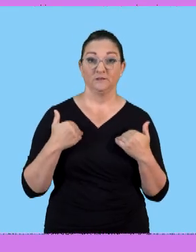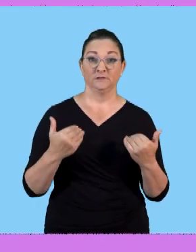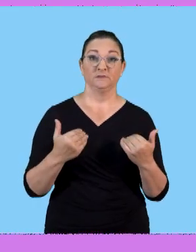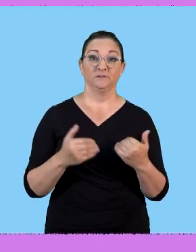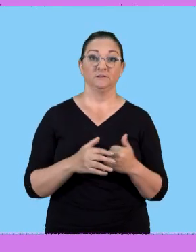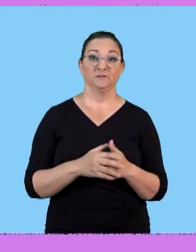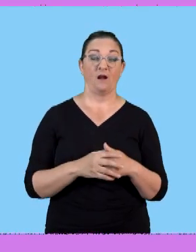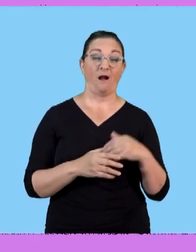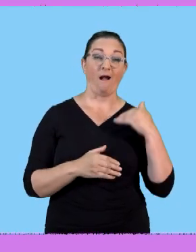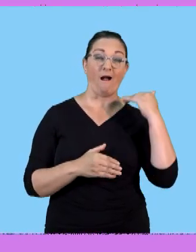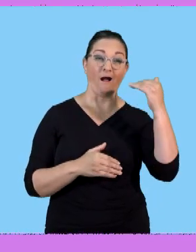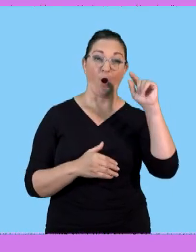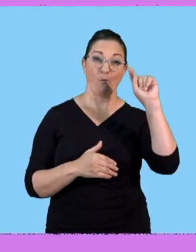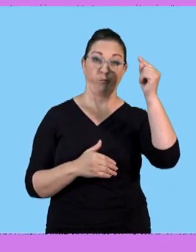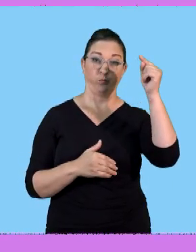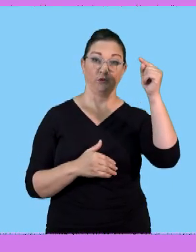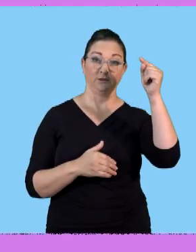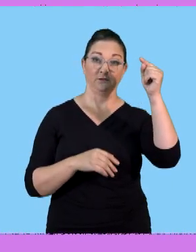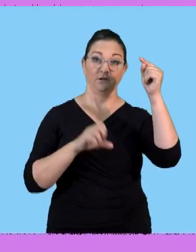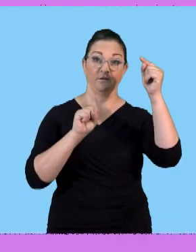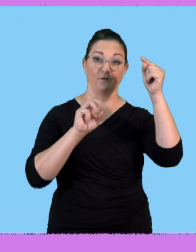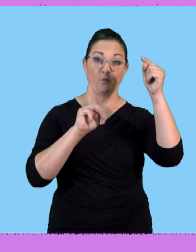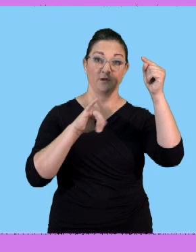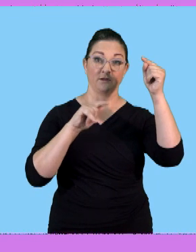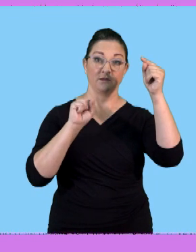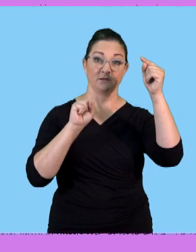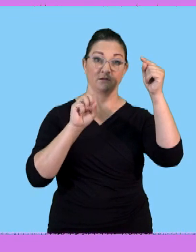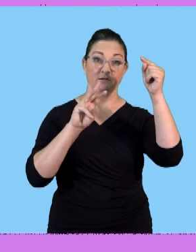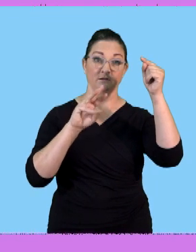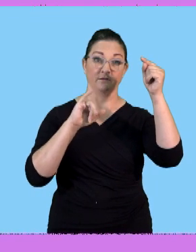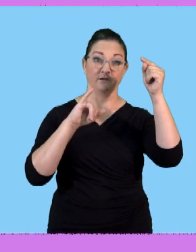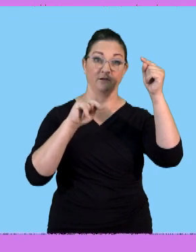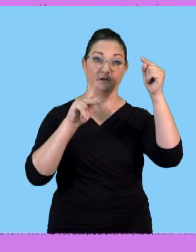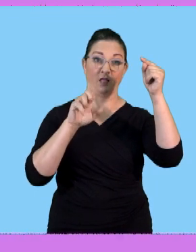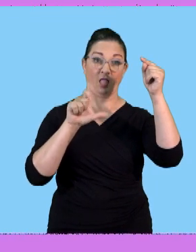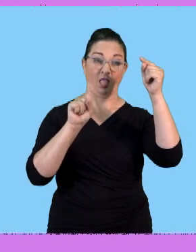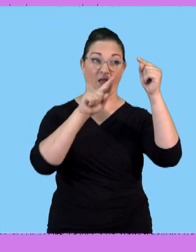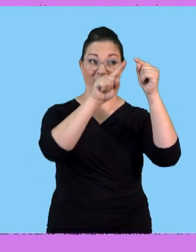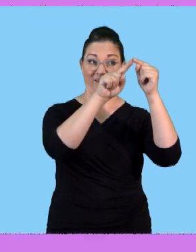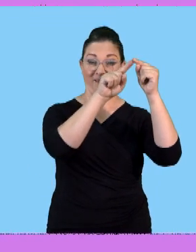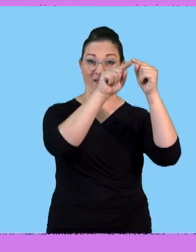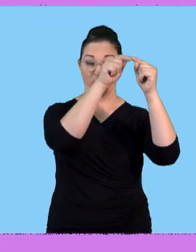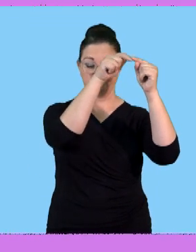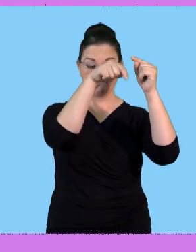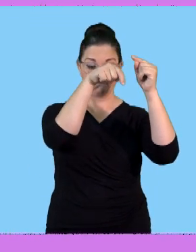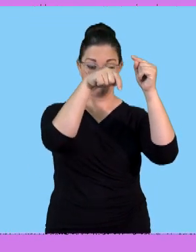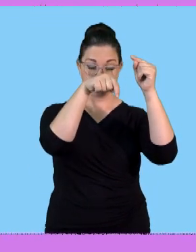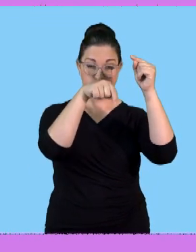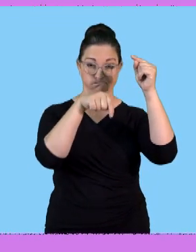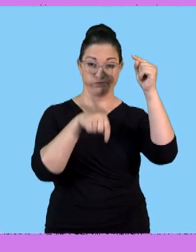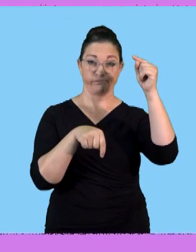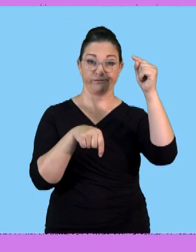when they're at the highest point, right, of Smitswinkel Hill, they will then take a decline going